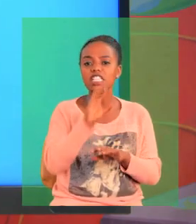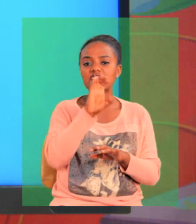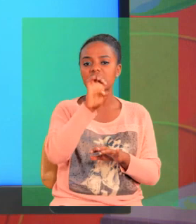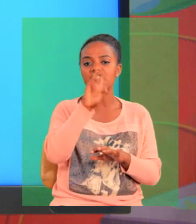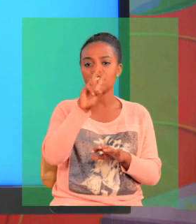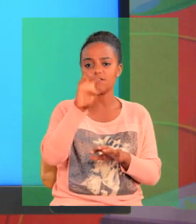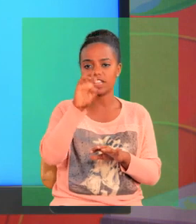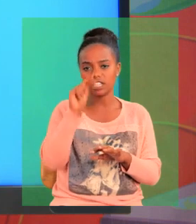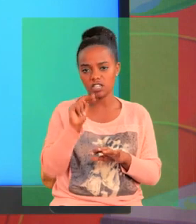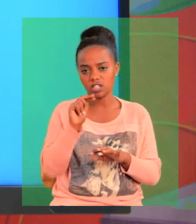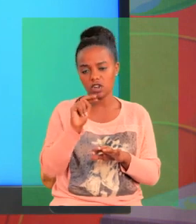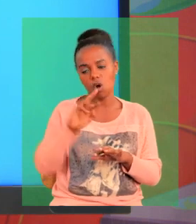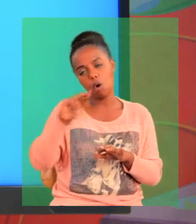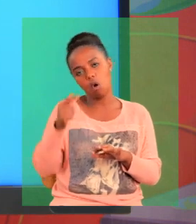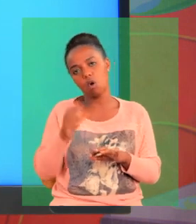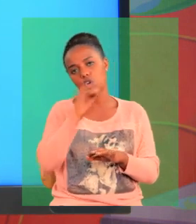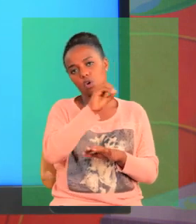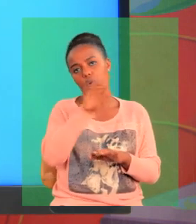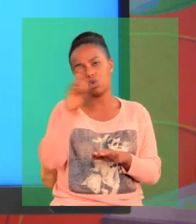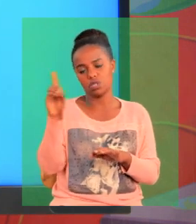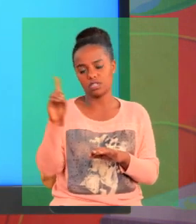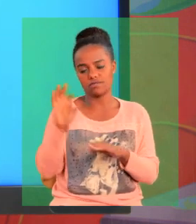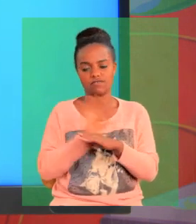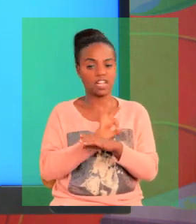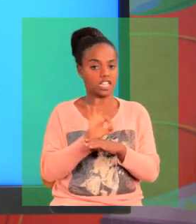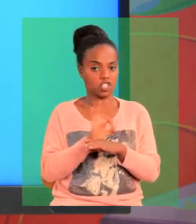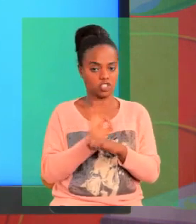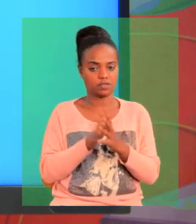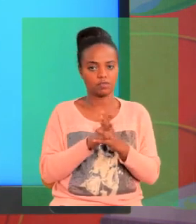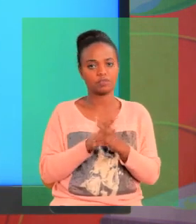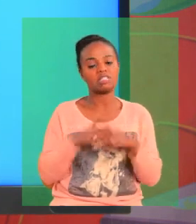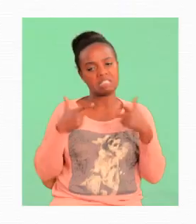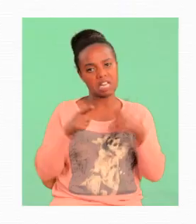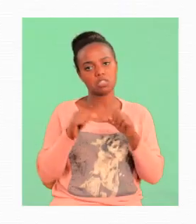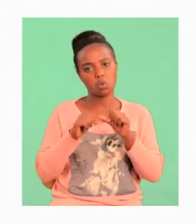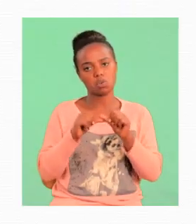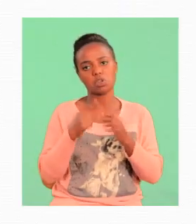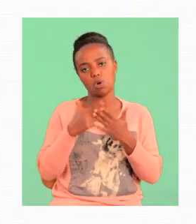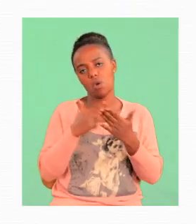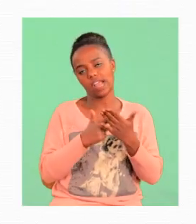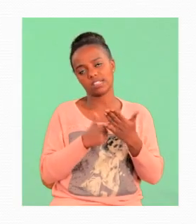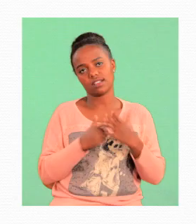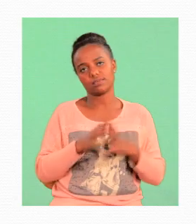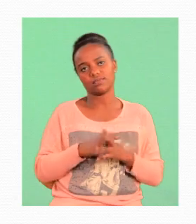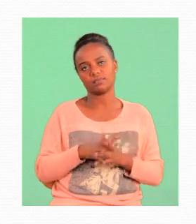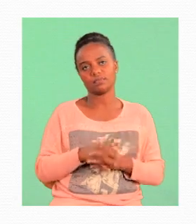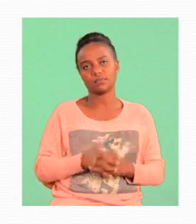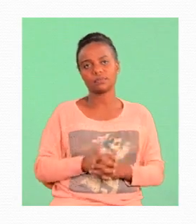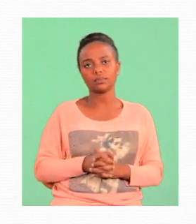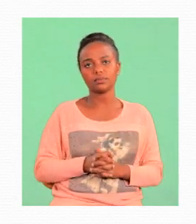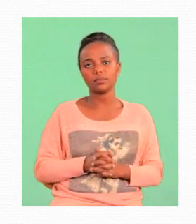even or odd. So let's continue to the lesson.